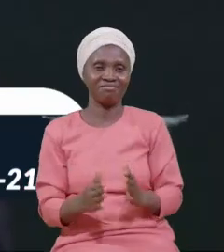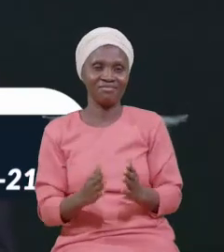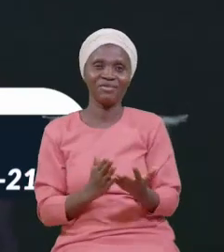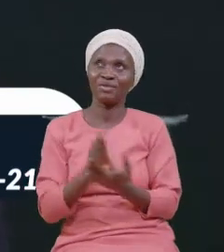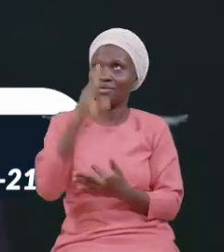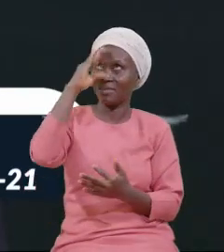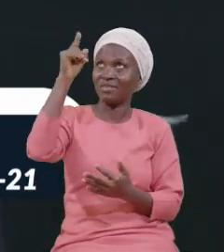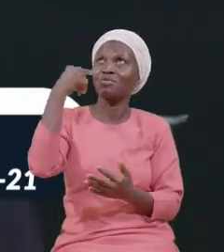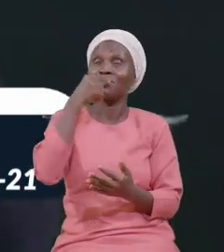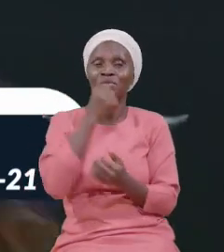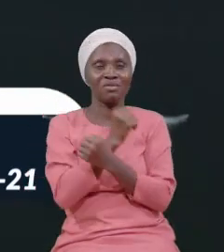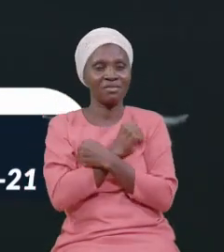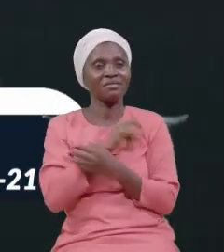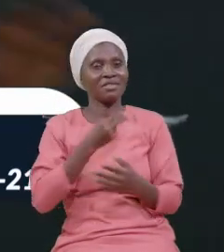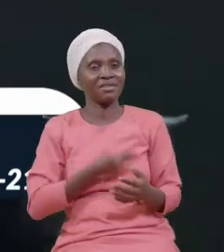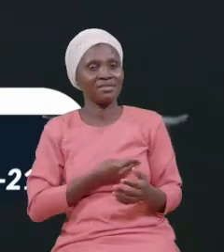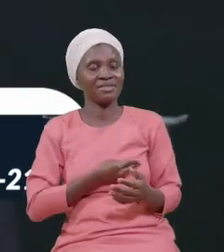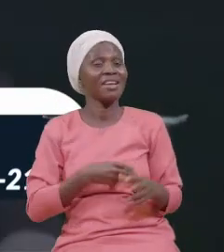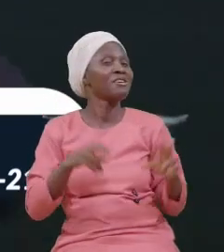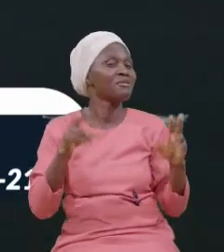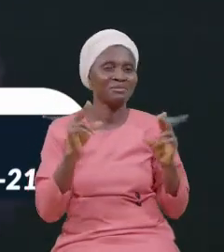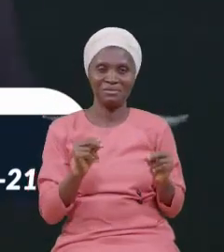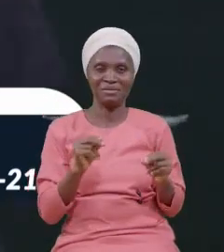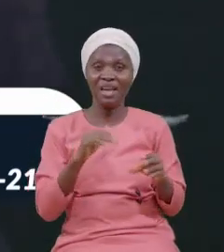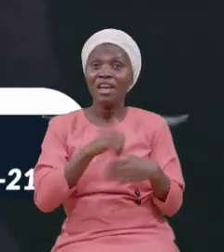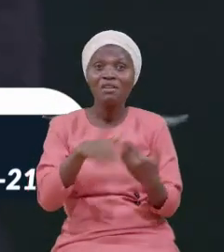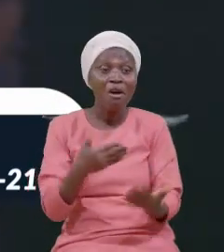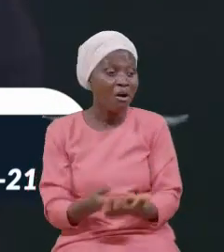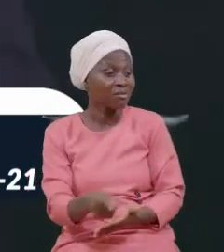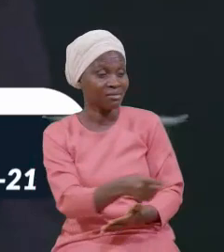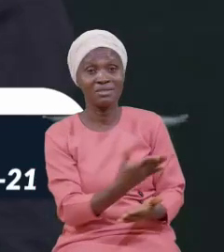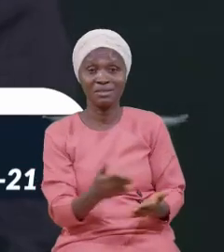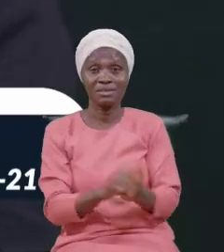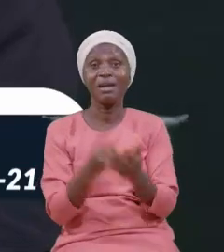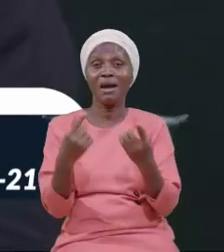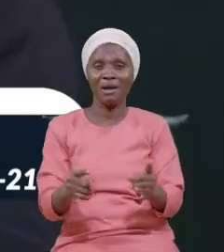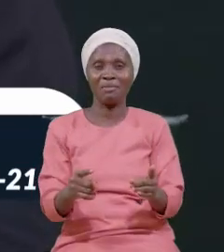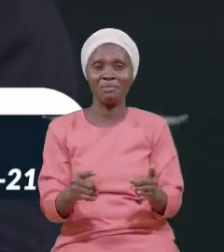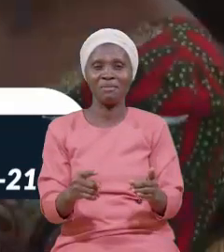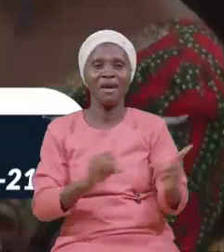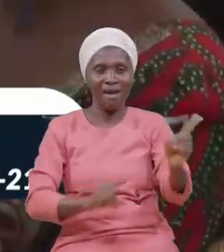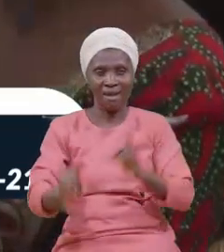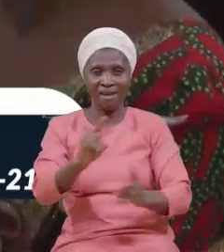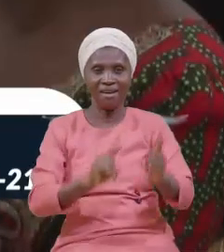us. Nay, in all these things, I am more than a conqueror